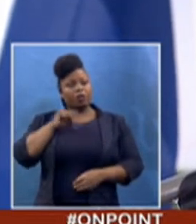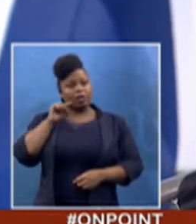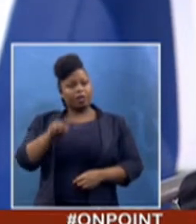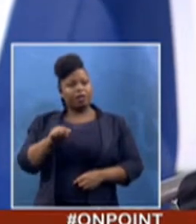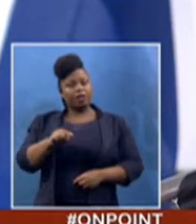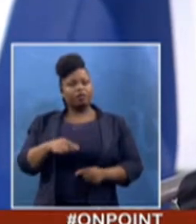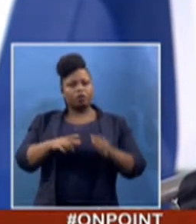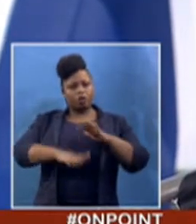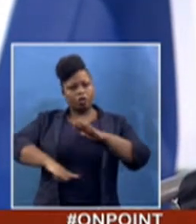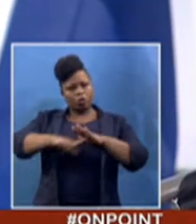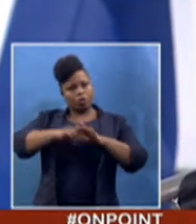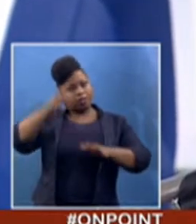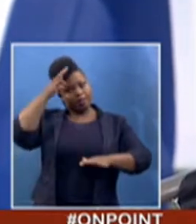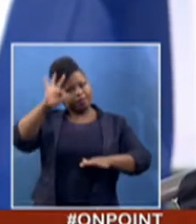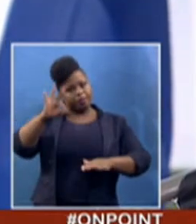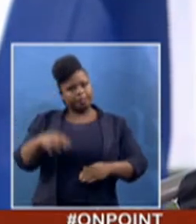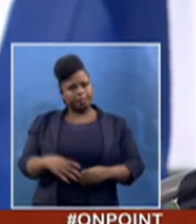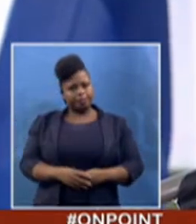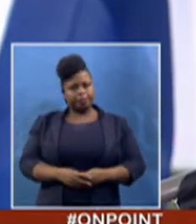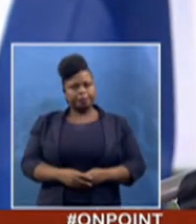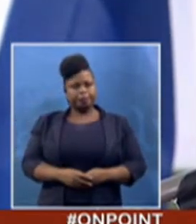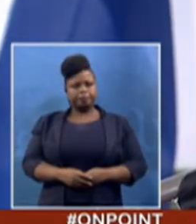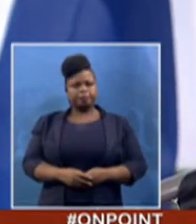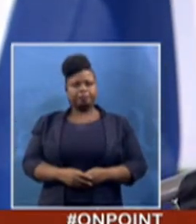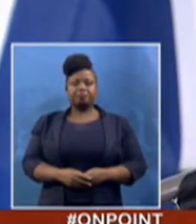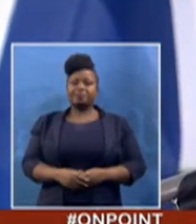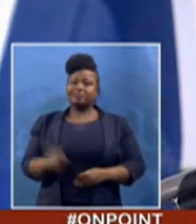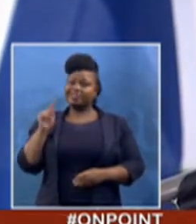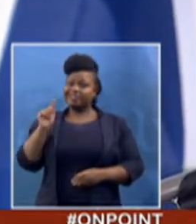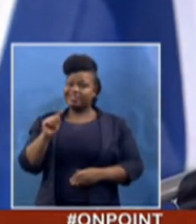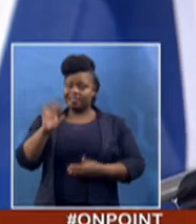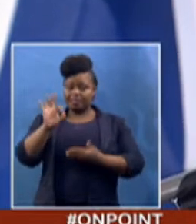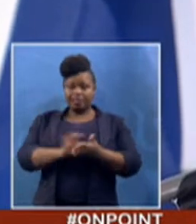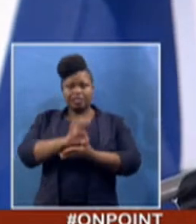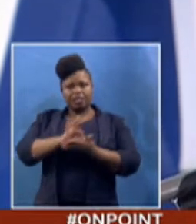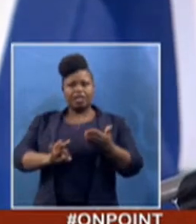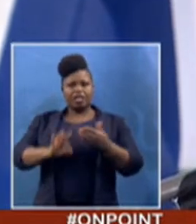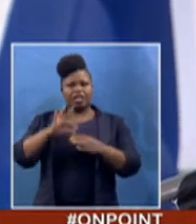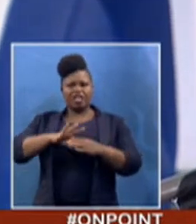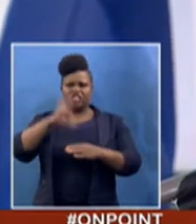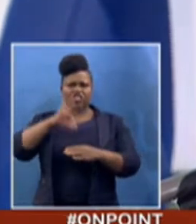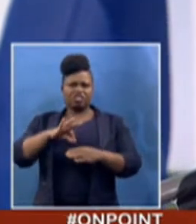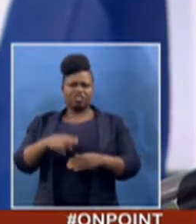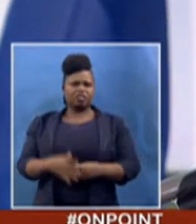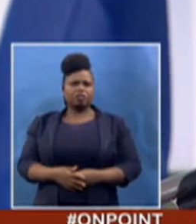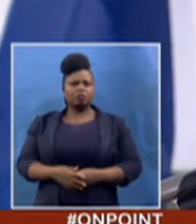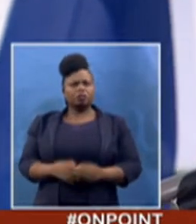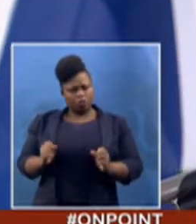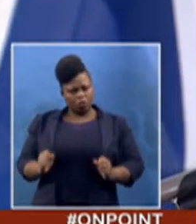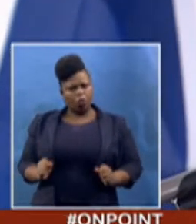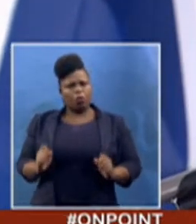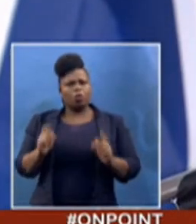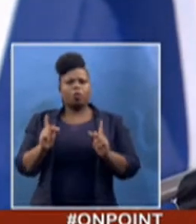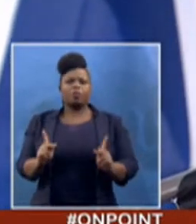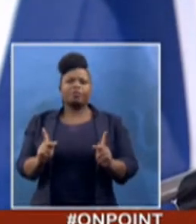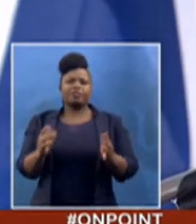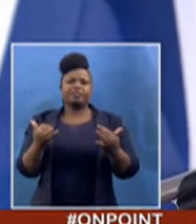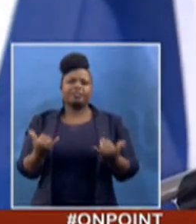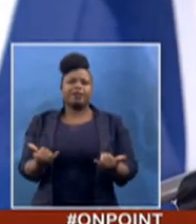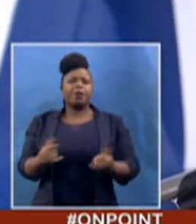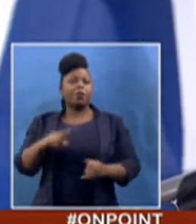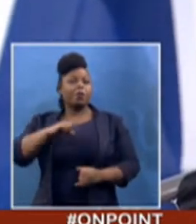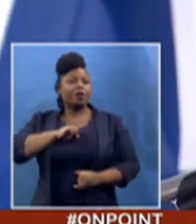our local government. These elections are an opportunity to make your